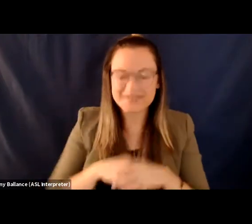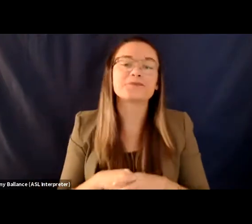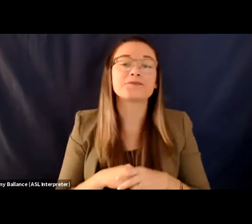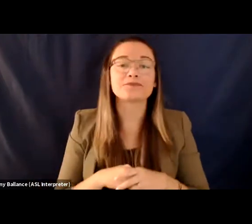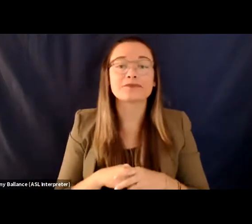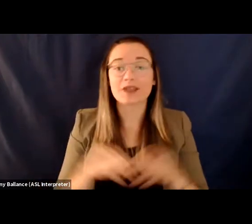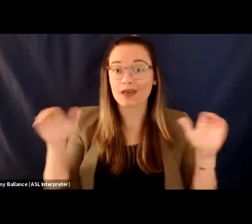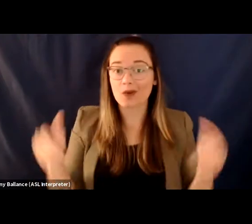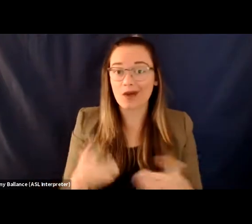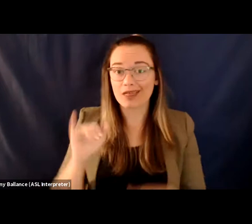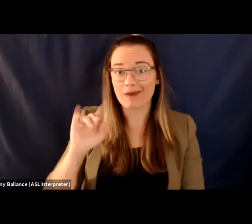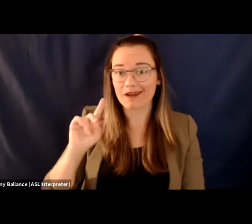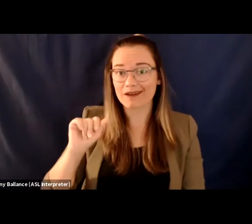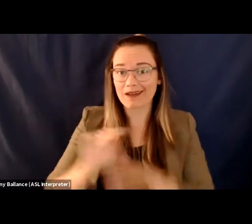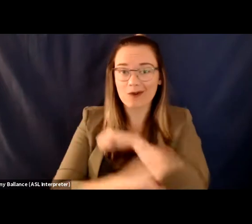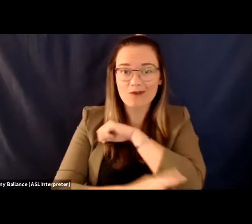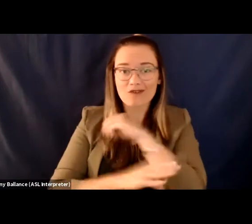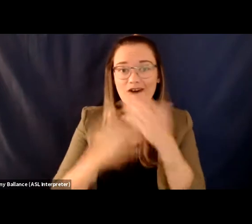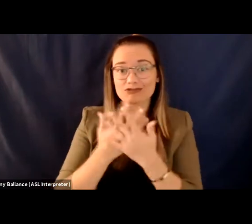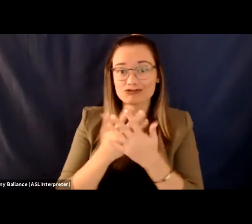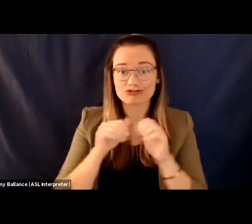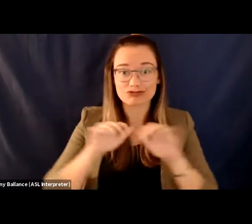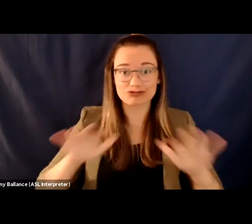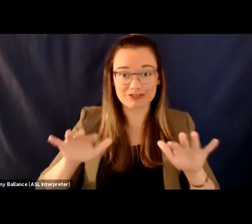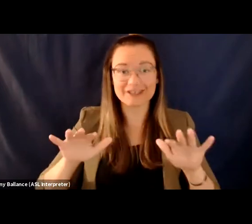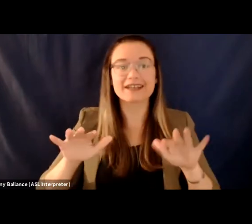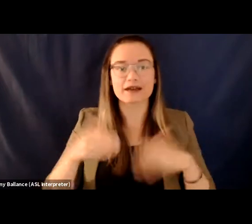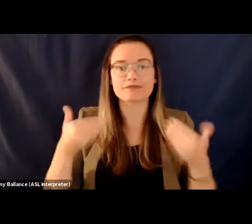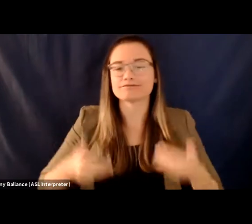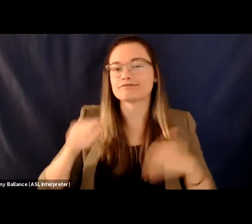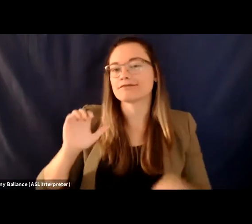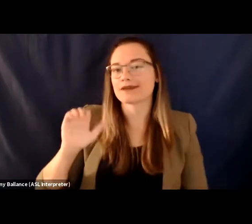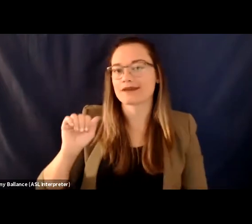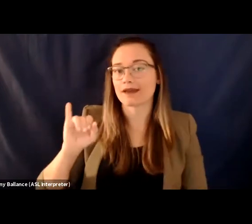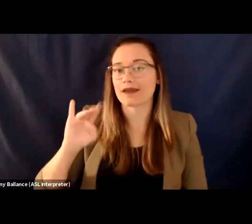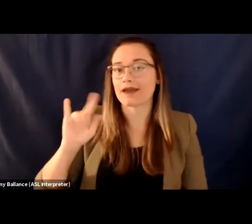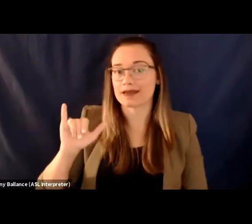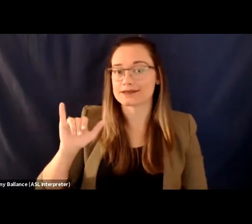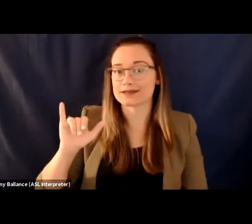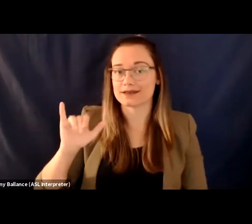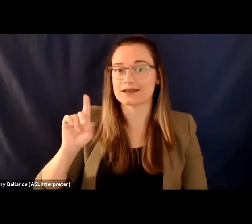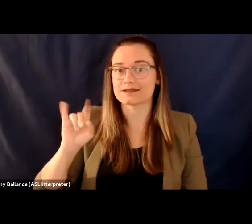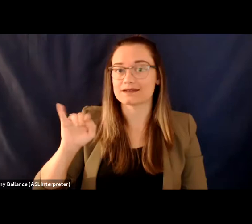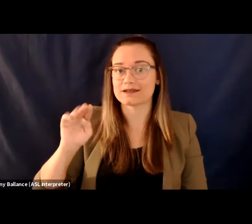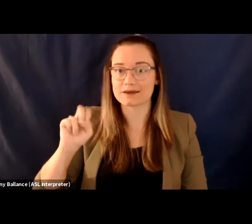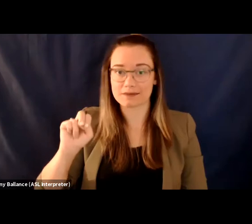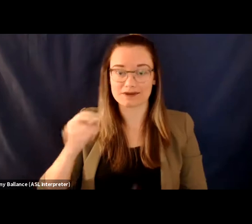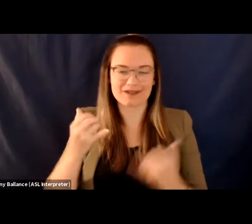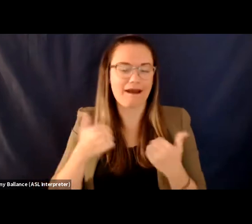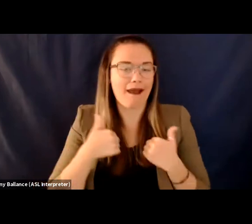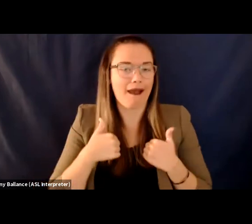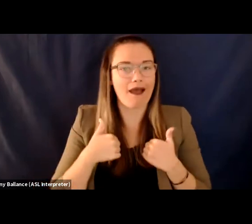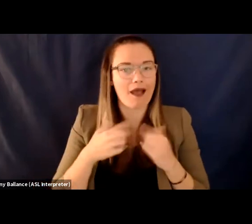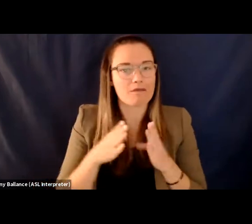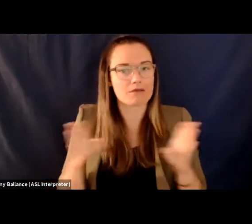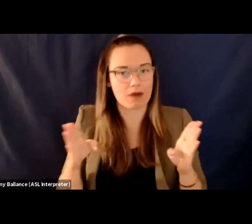Welcome to IDA's Fall Screening Series. My name is Cassidy Diamond. I am the Public Programs and Events